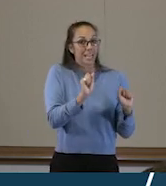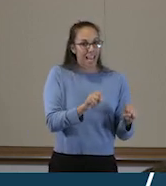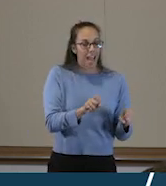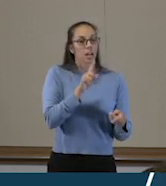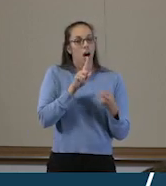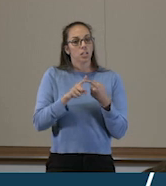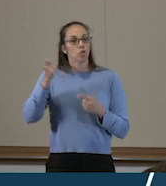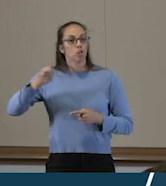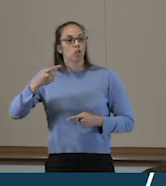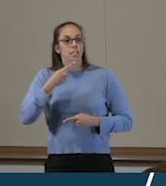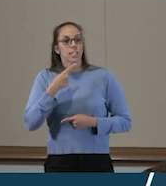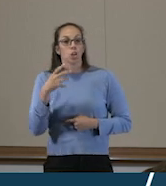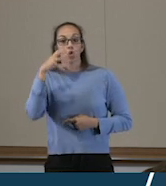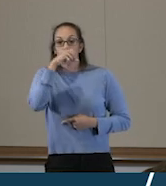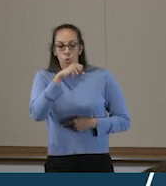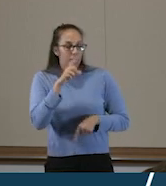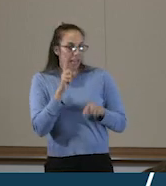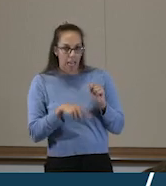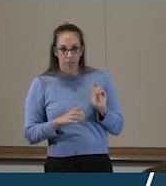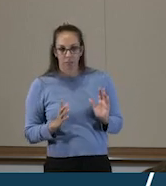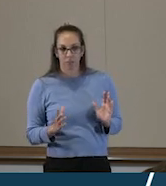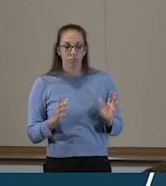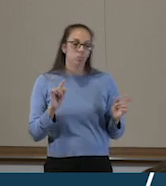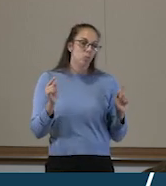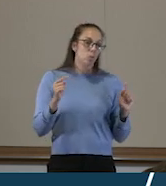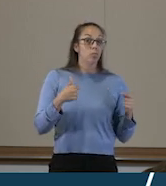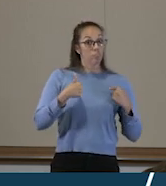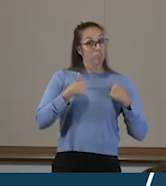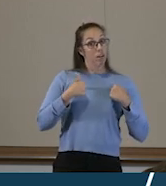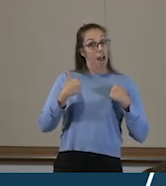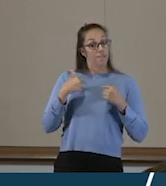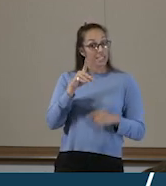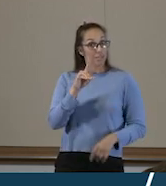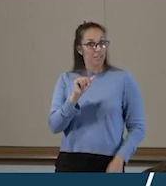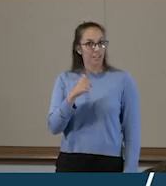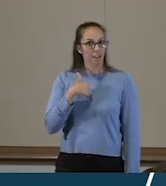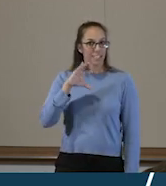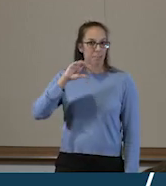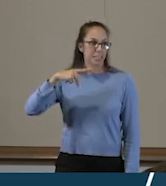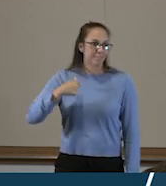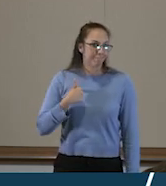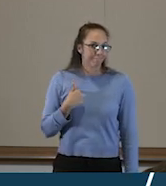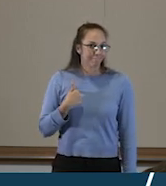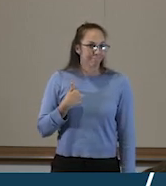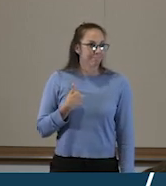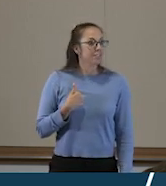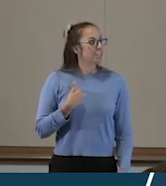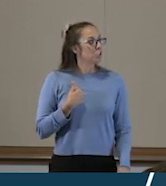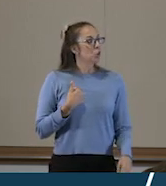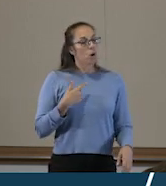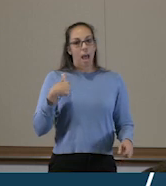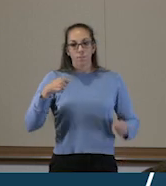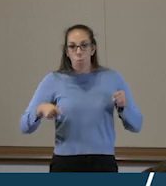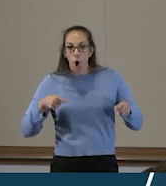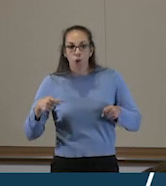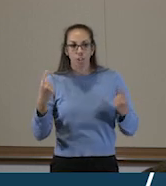In society, that's what we see. I'm a person with a disability. I have cerebral palsy. My walker is somewhere in this